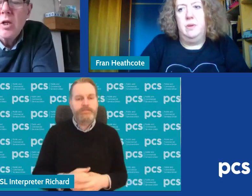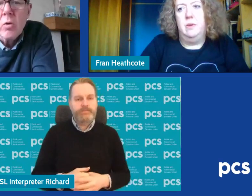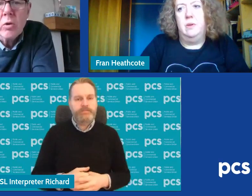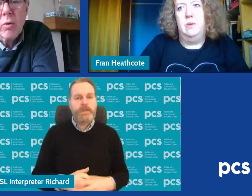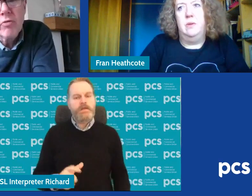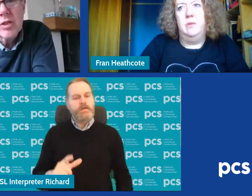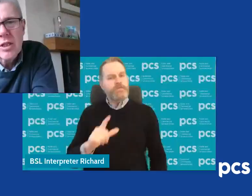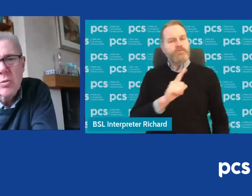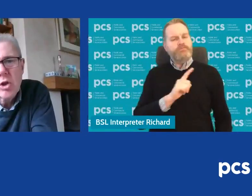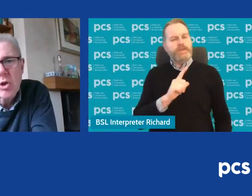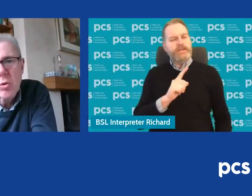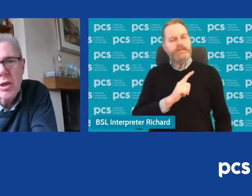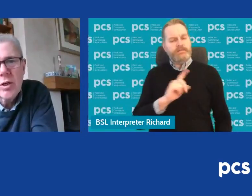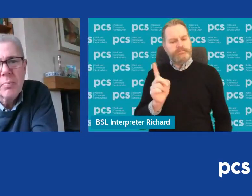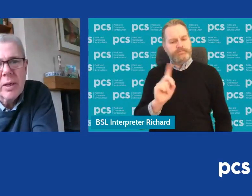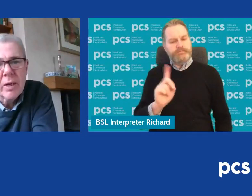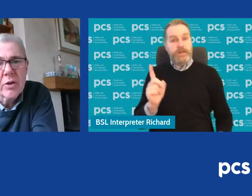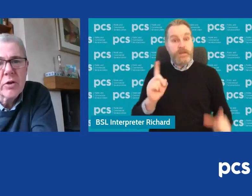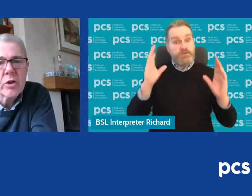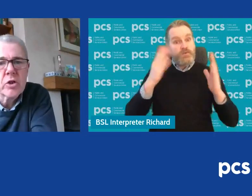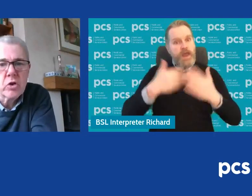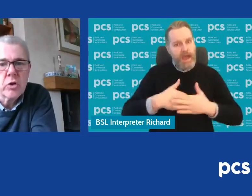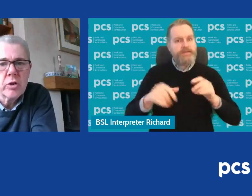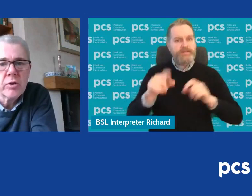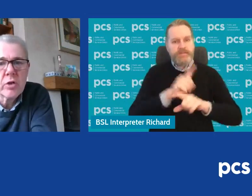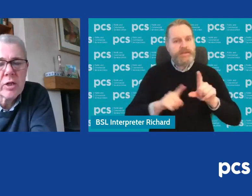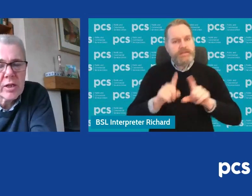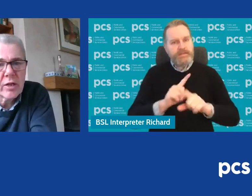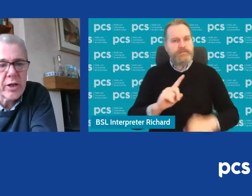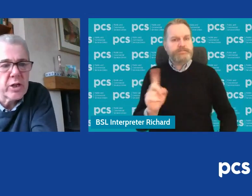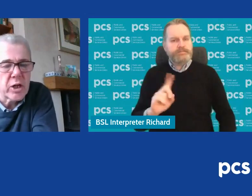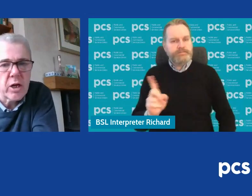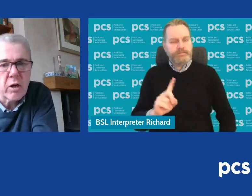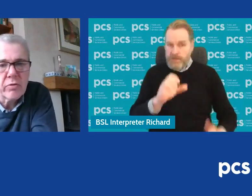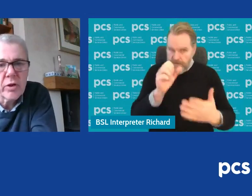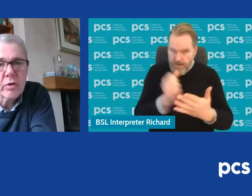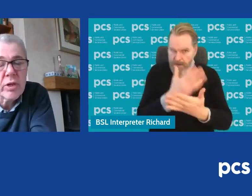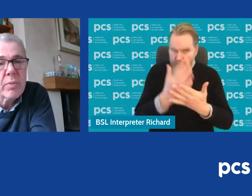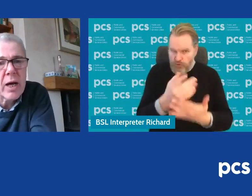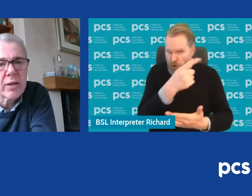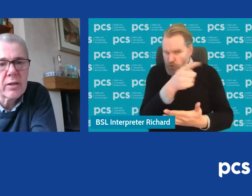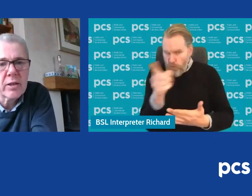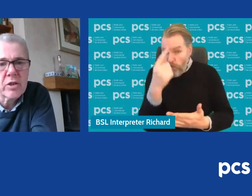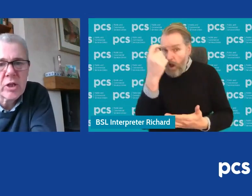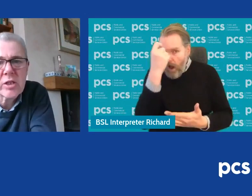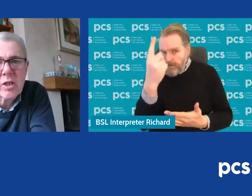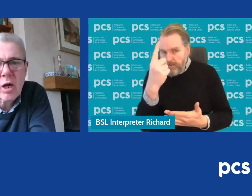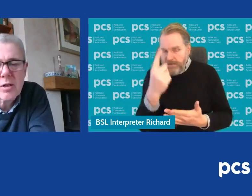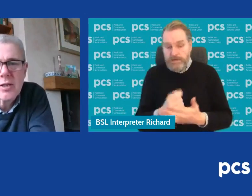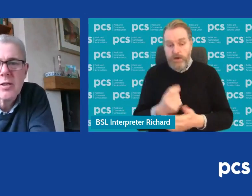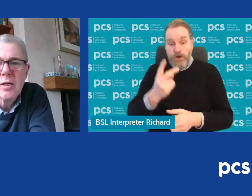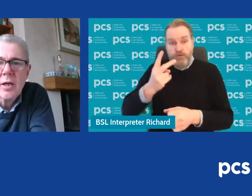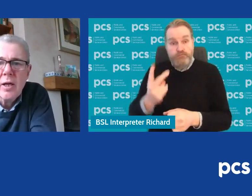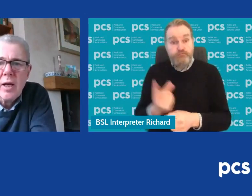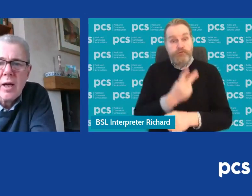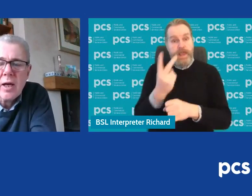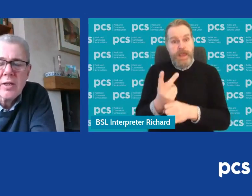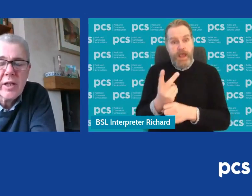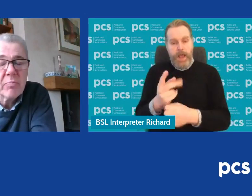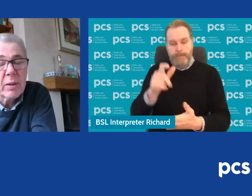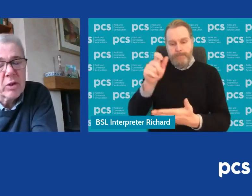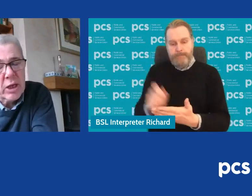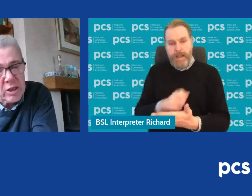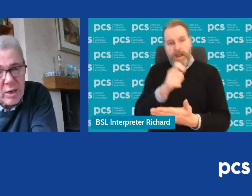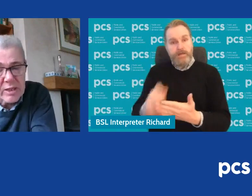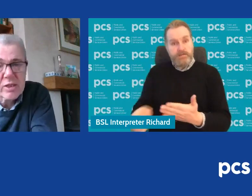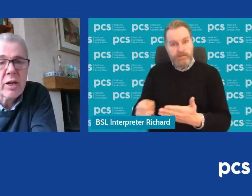meeting was obviously to ensure that people understood the critical nature of the reballot that has just started, to